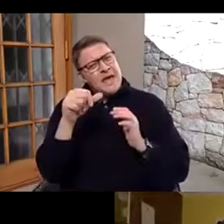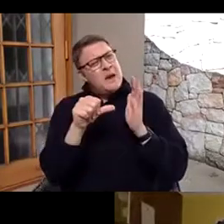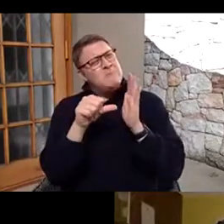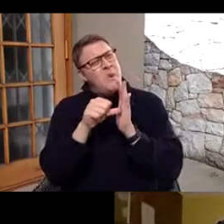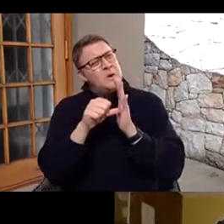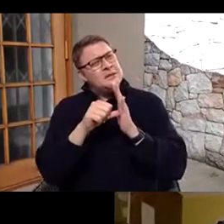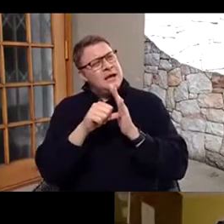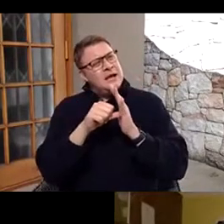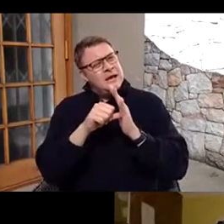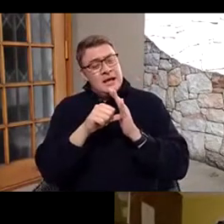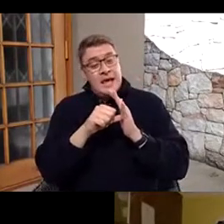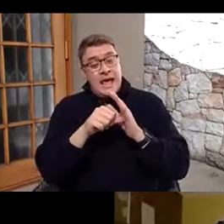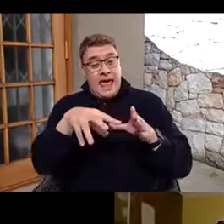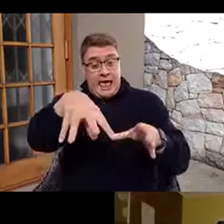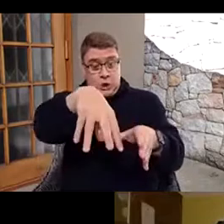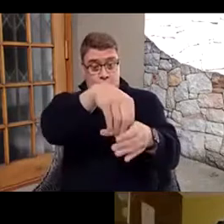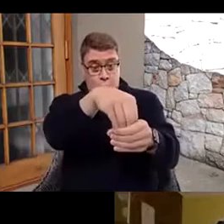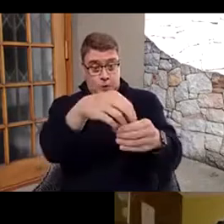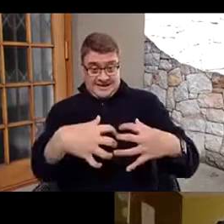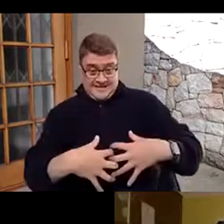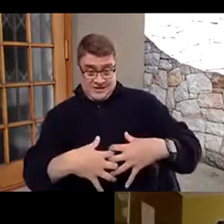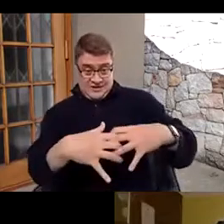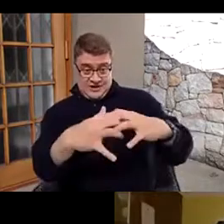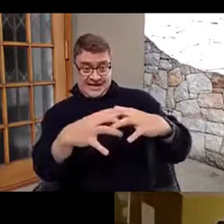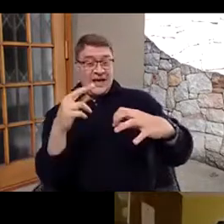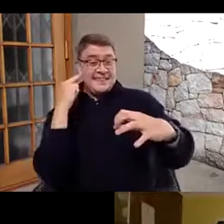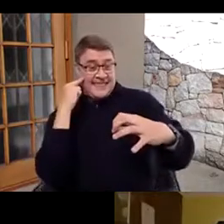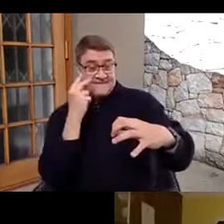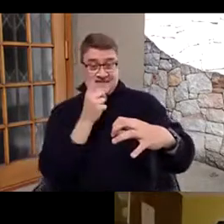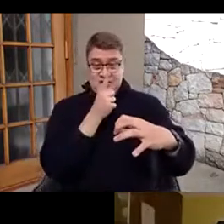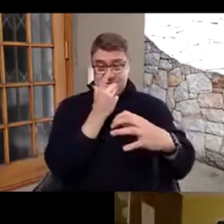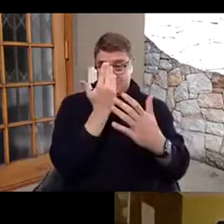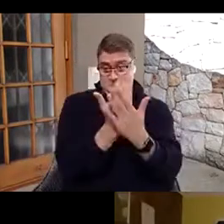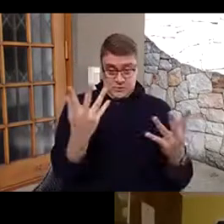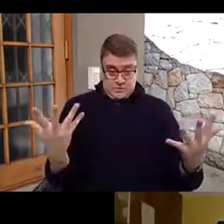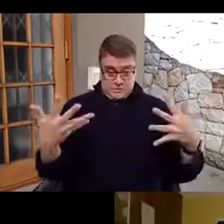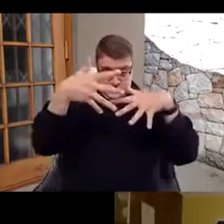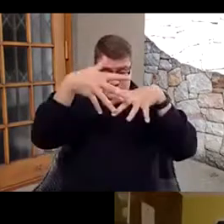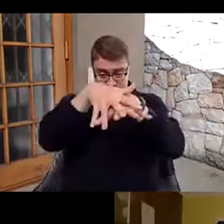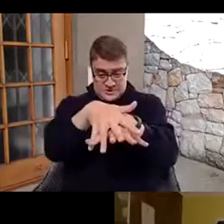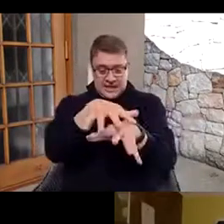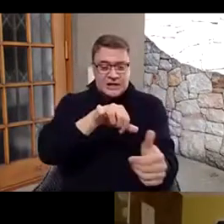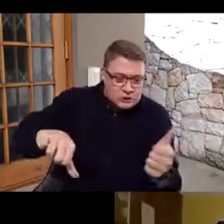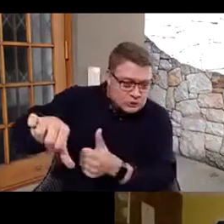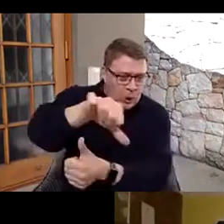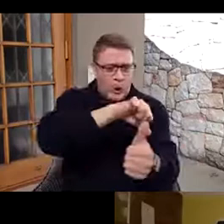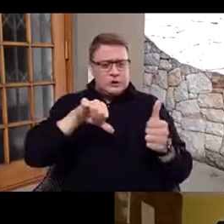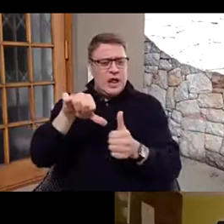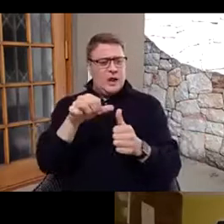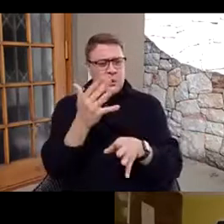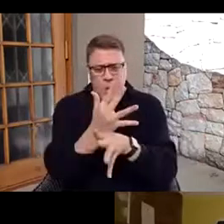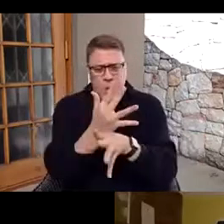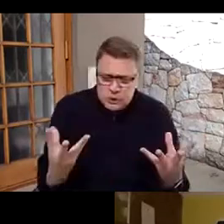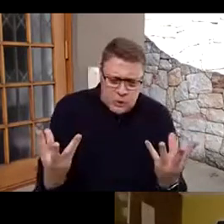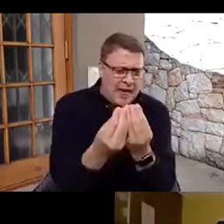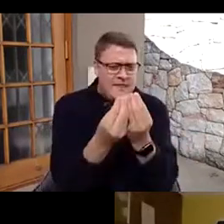environments so that deaf individuals and hearing individuals can socialize together, work together, and participate in